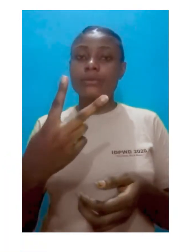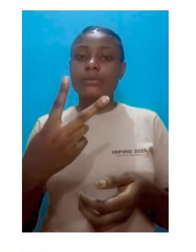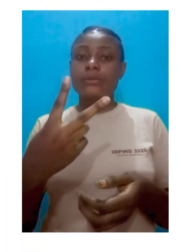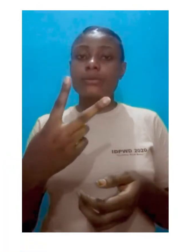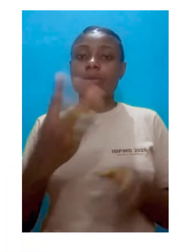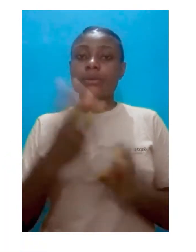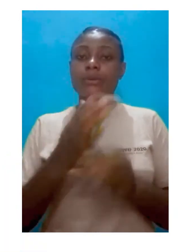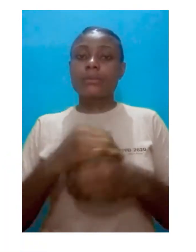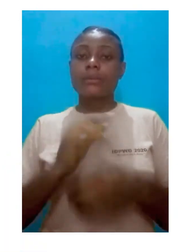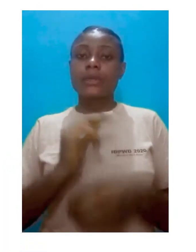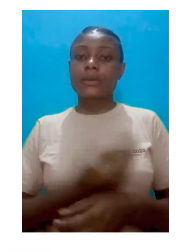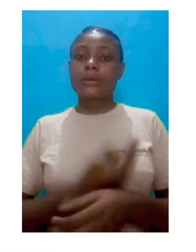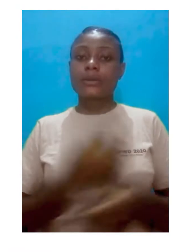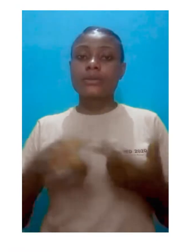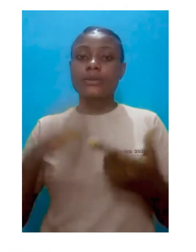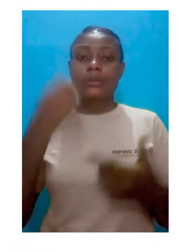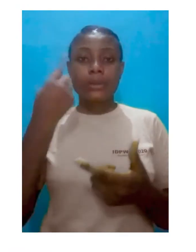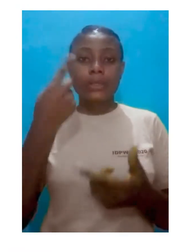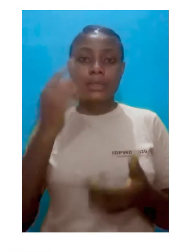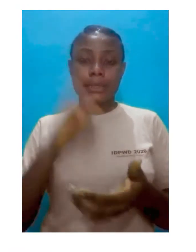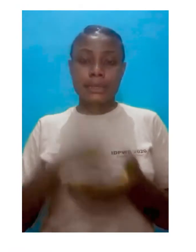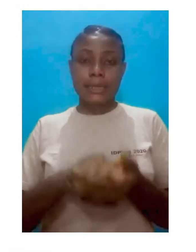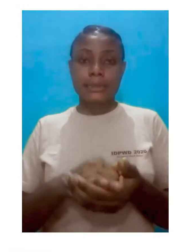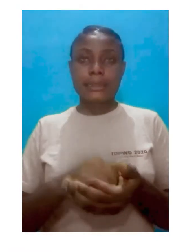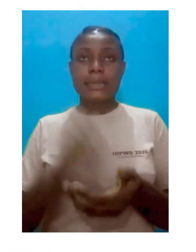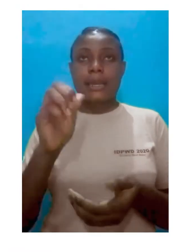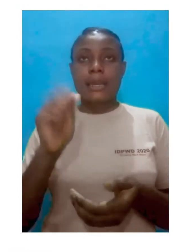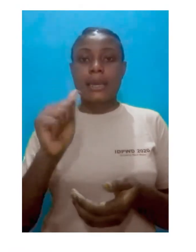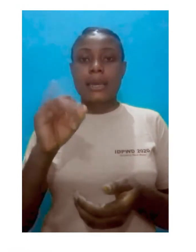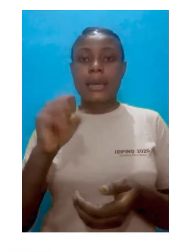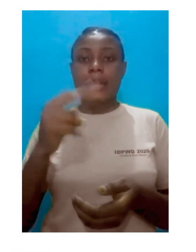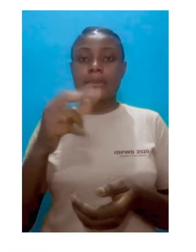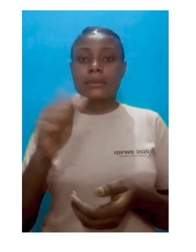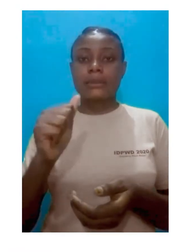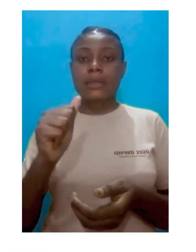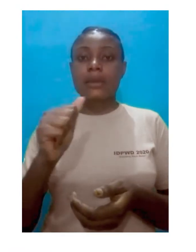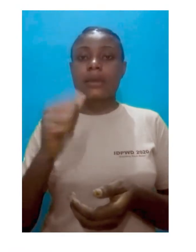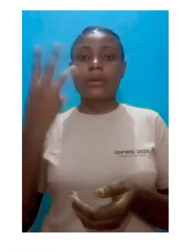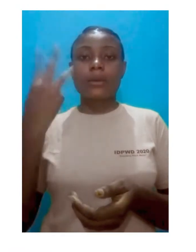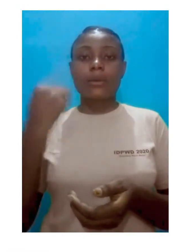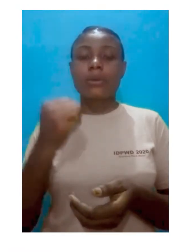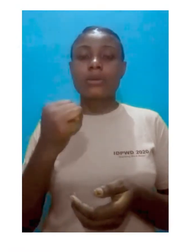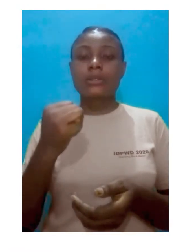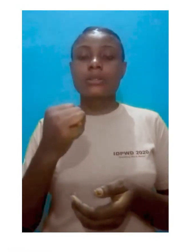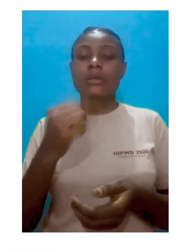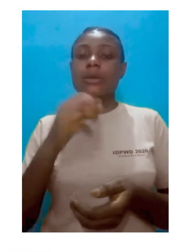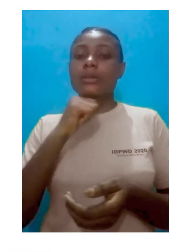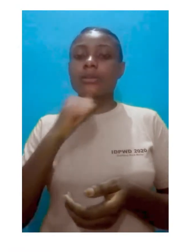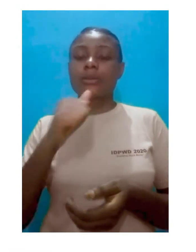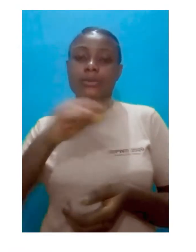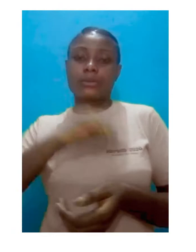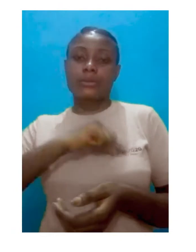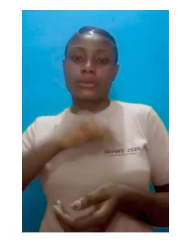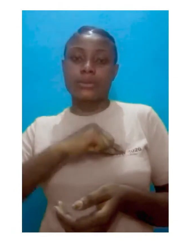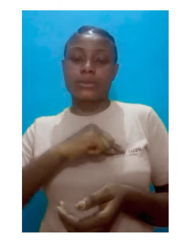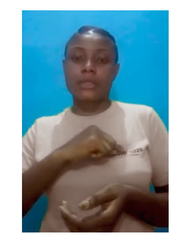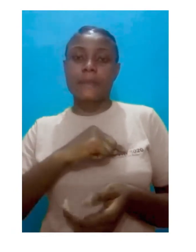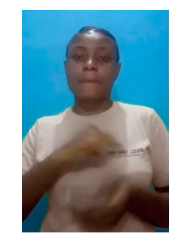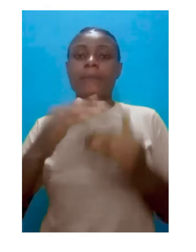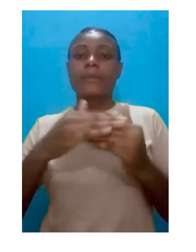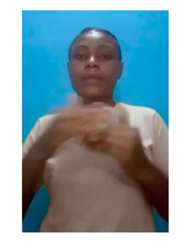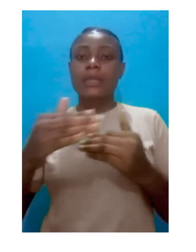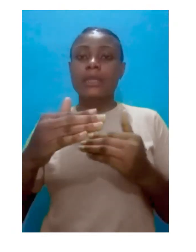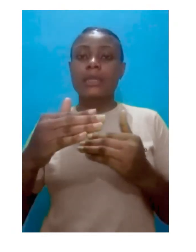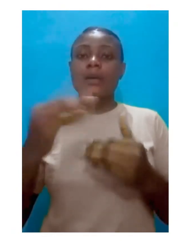two segments made us to understand that Aisha was unconscious when she